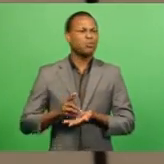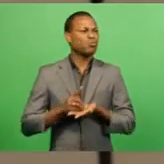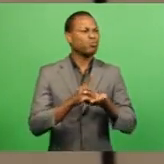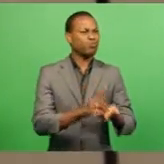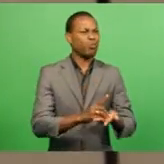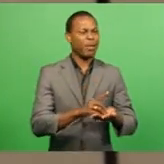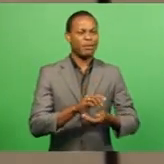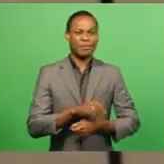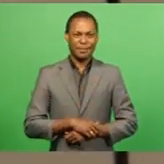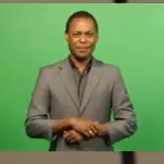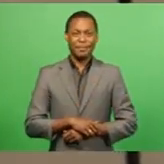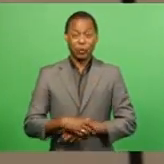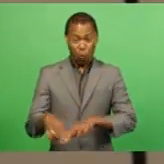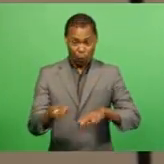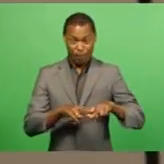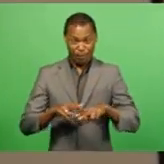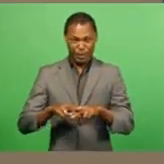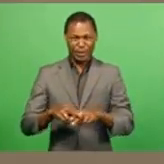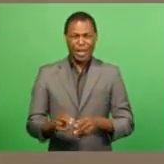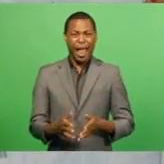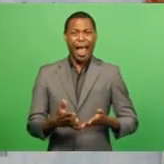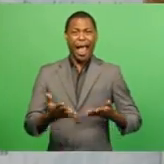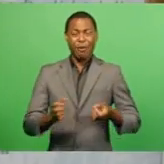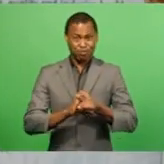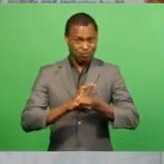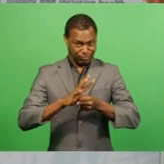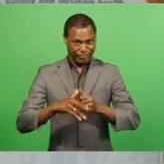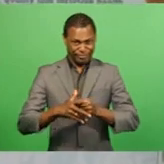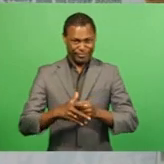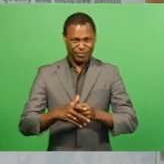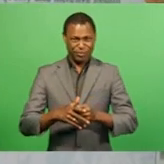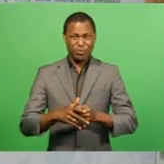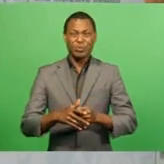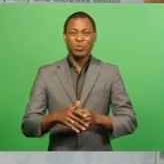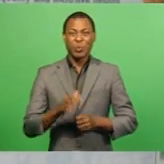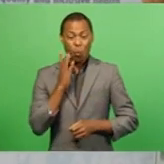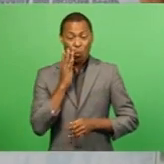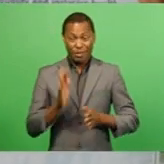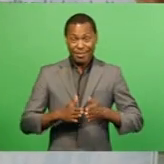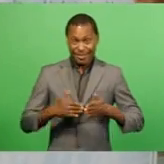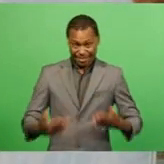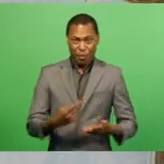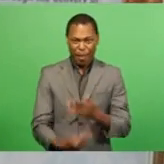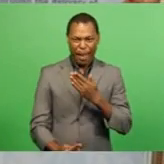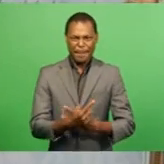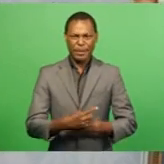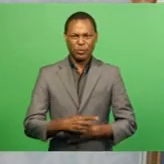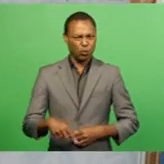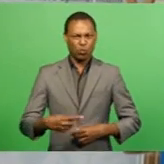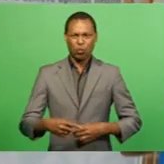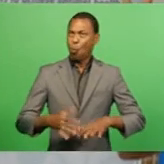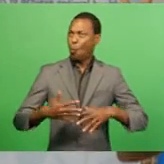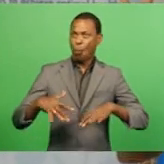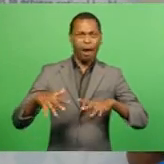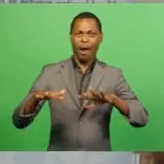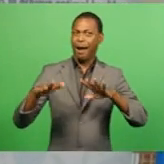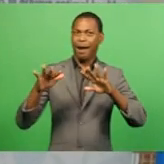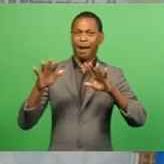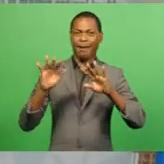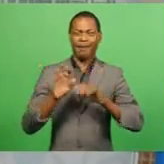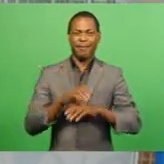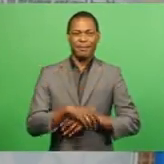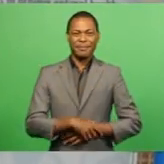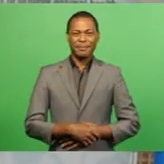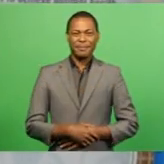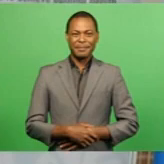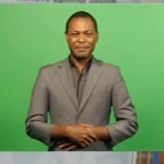way Fiji also handled the COVID situation right until the vaccination program continues to be praised.